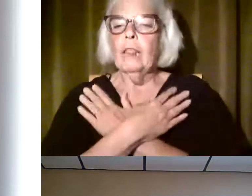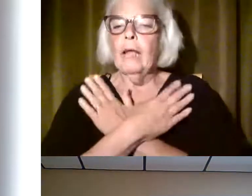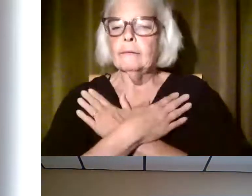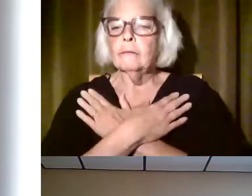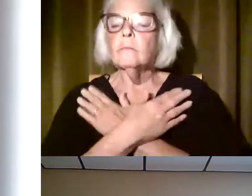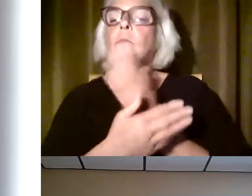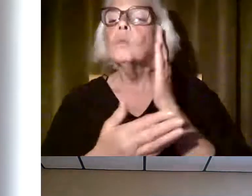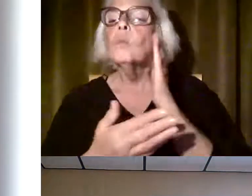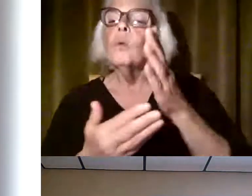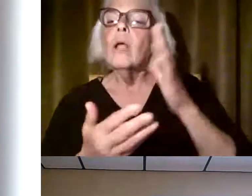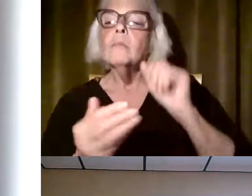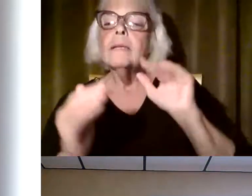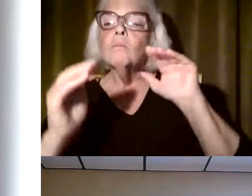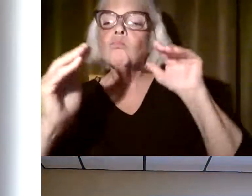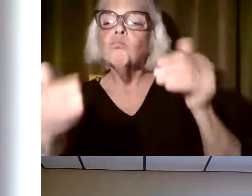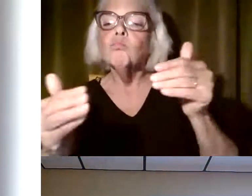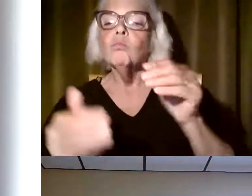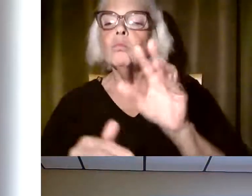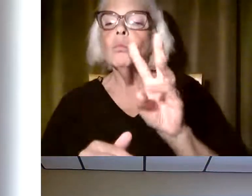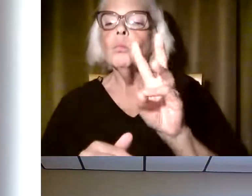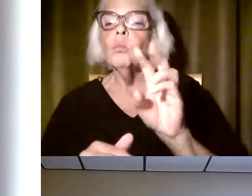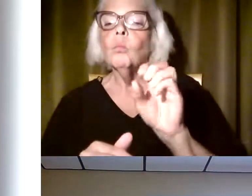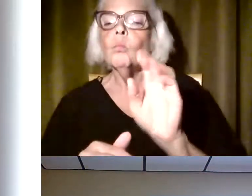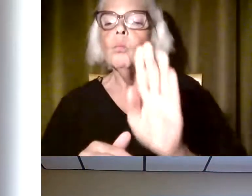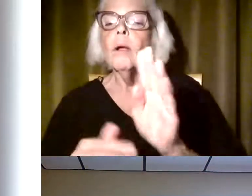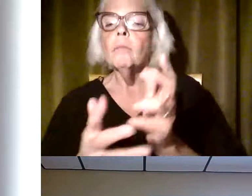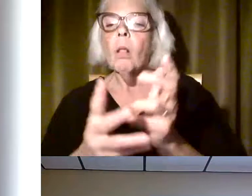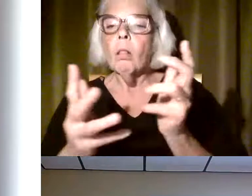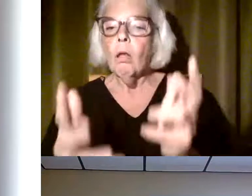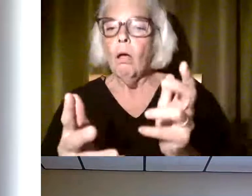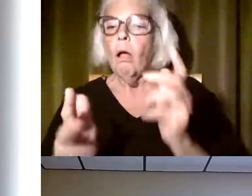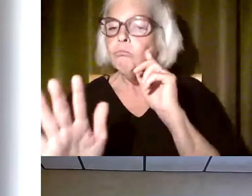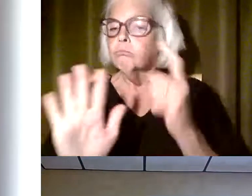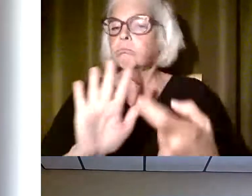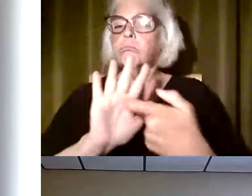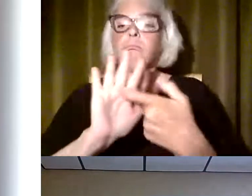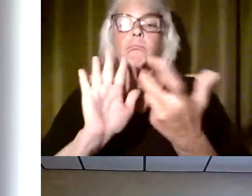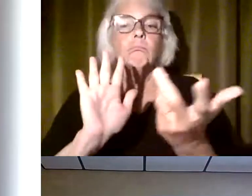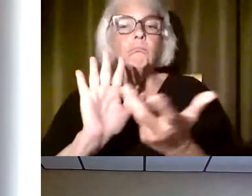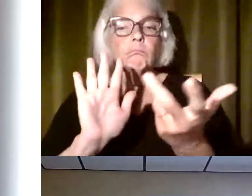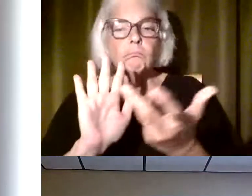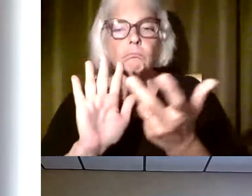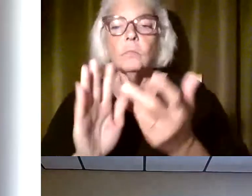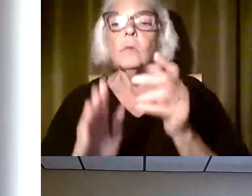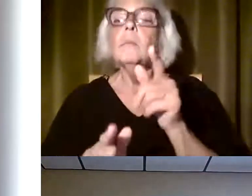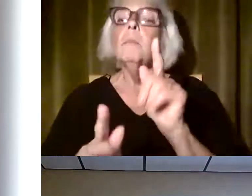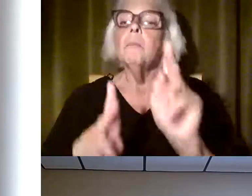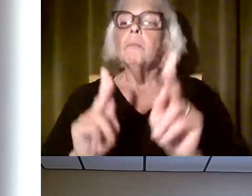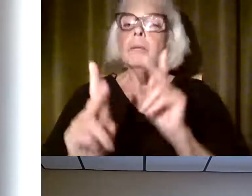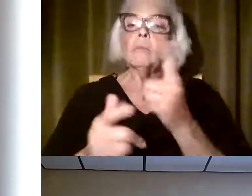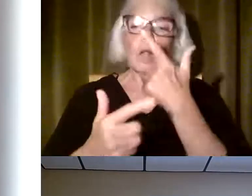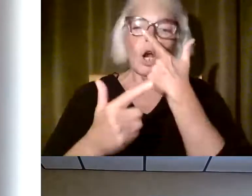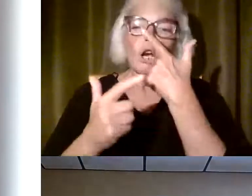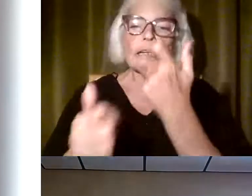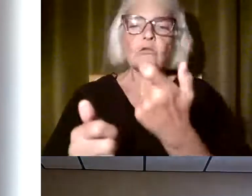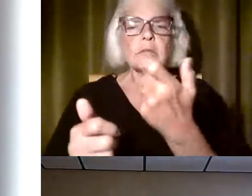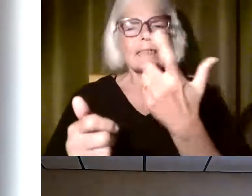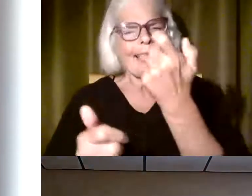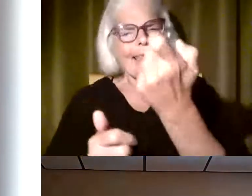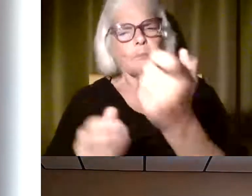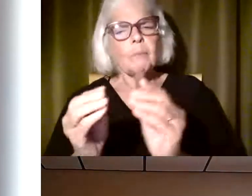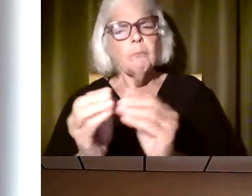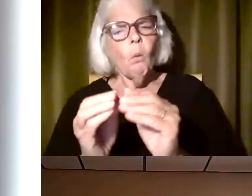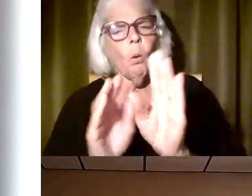lot, but I know that there's interest in hearing some additional context to what's being